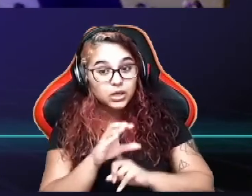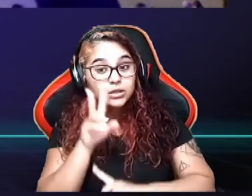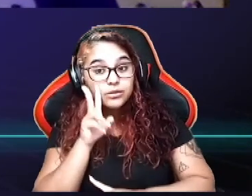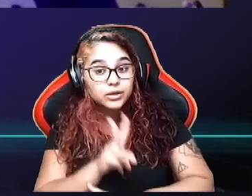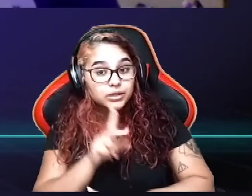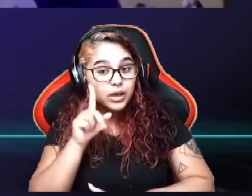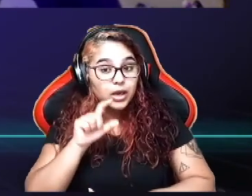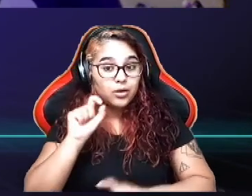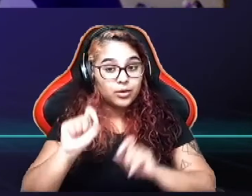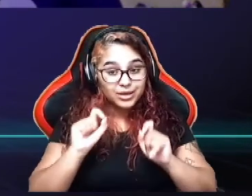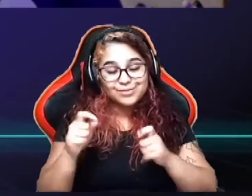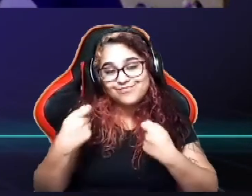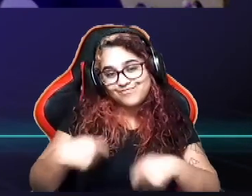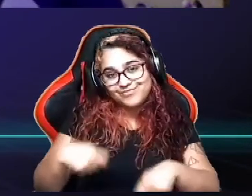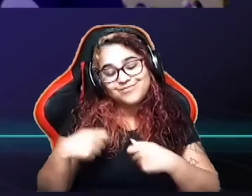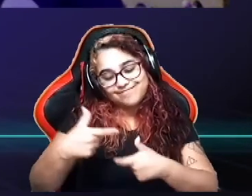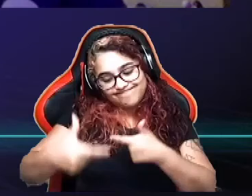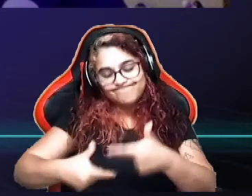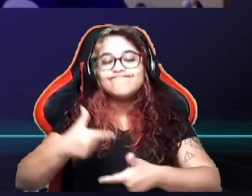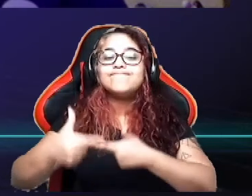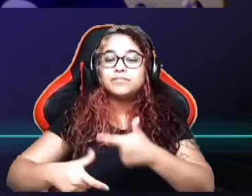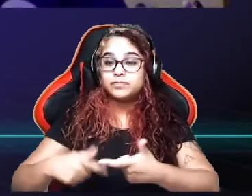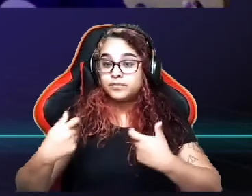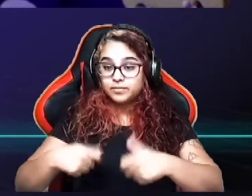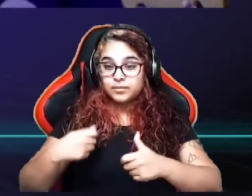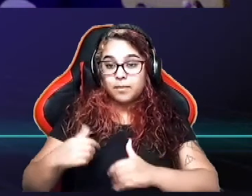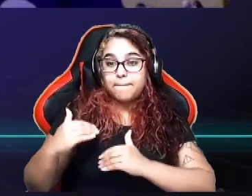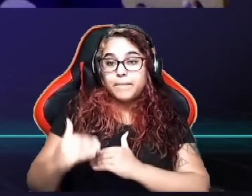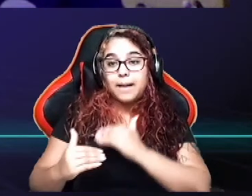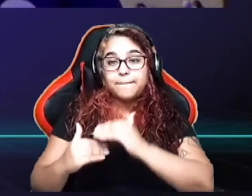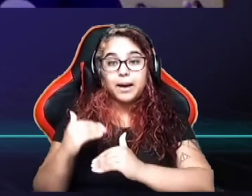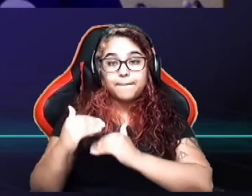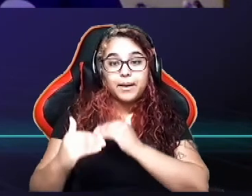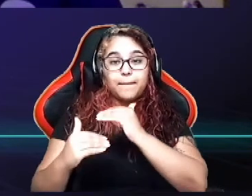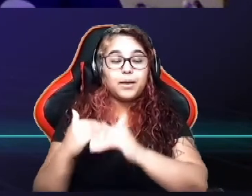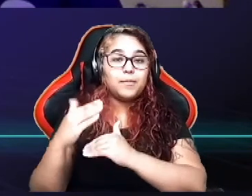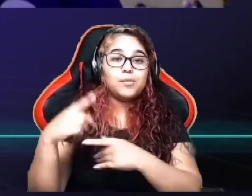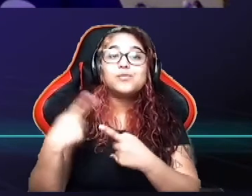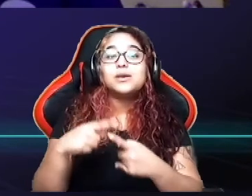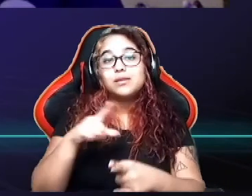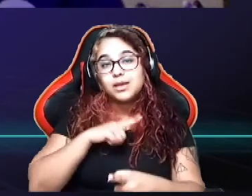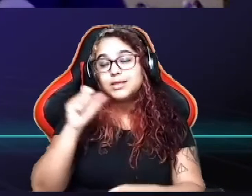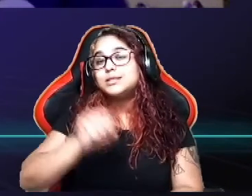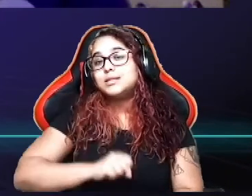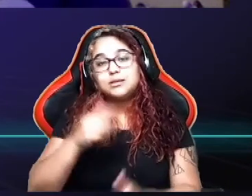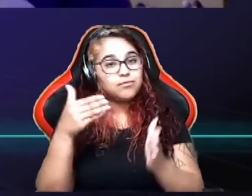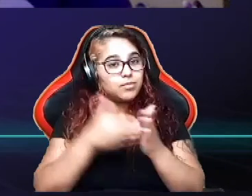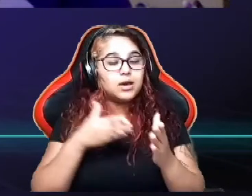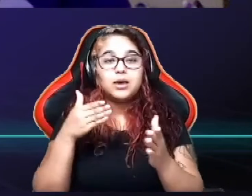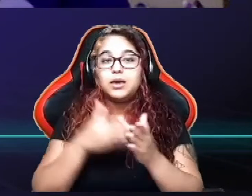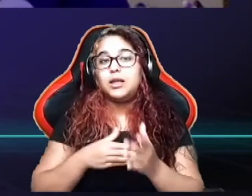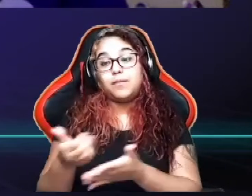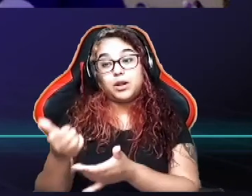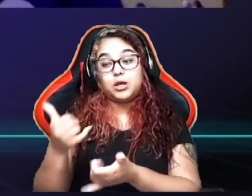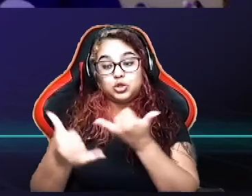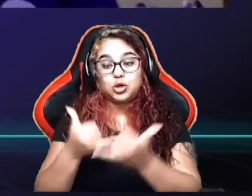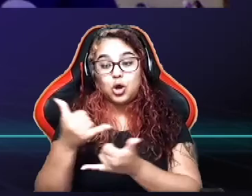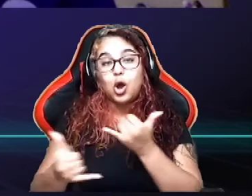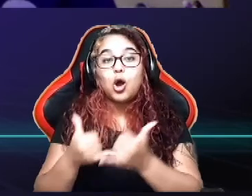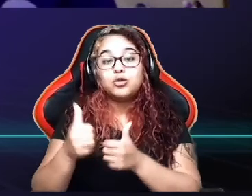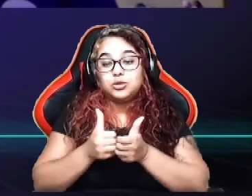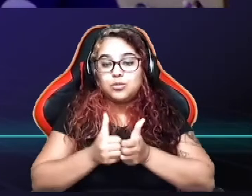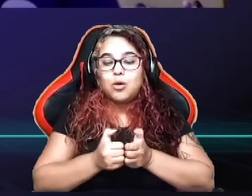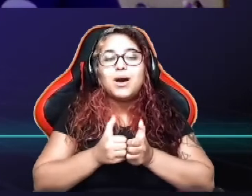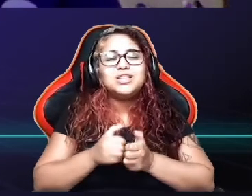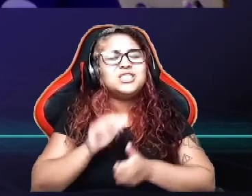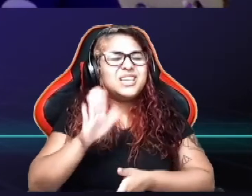Yeah, I believe that it's something that we need to work on. We need to build because there is a barrier with